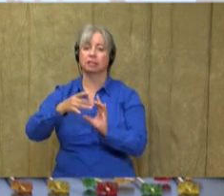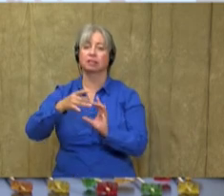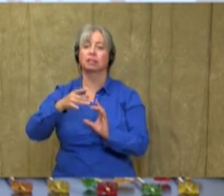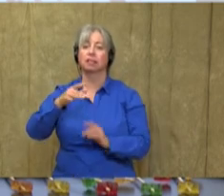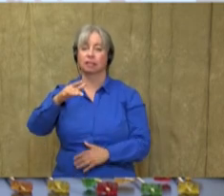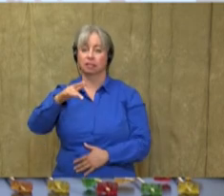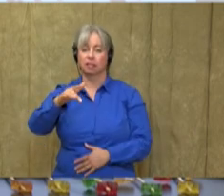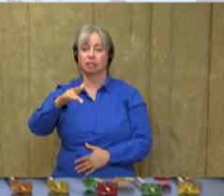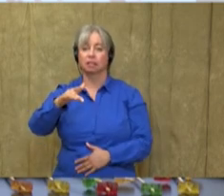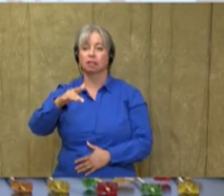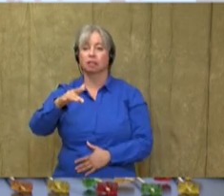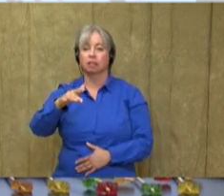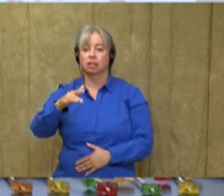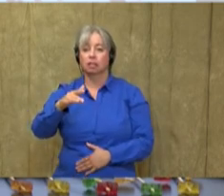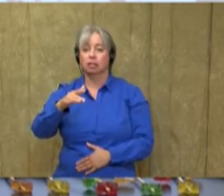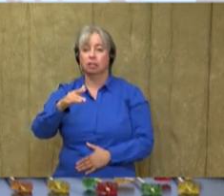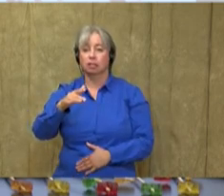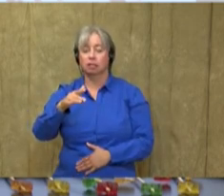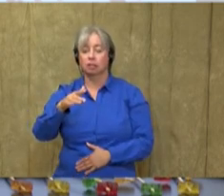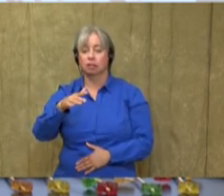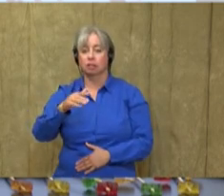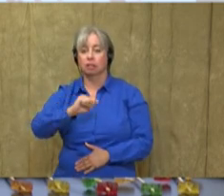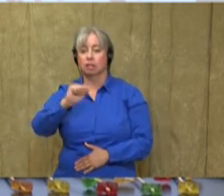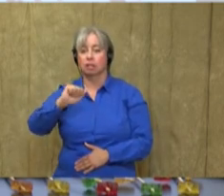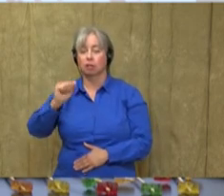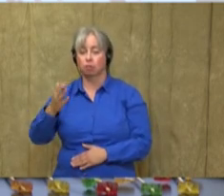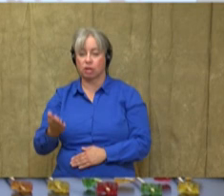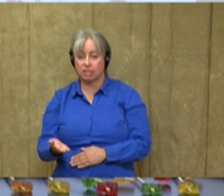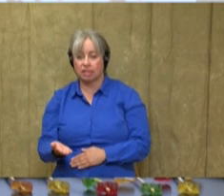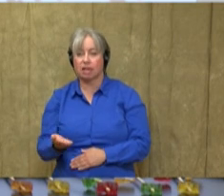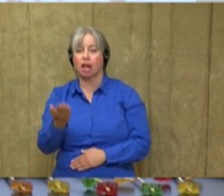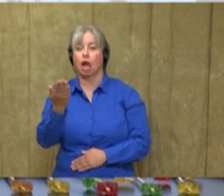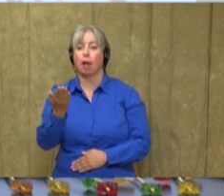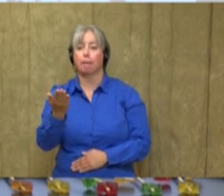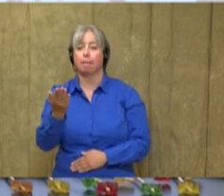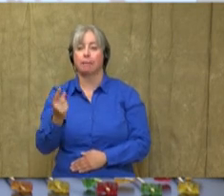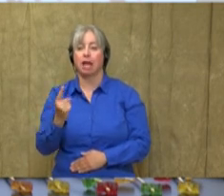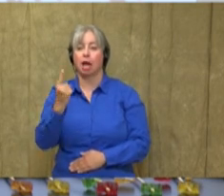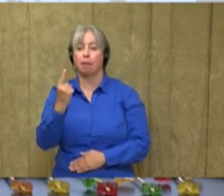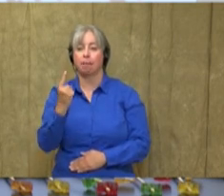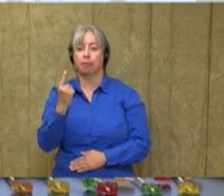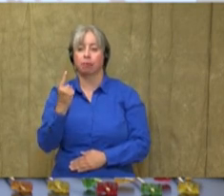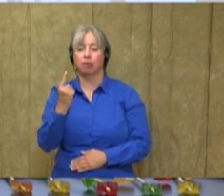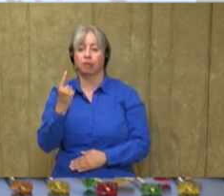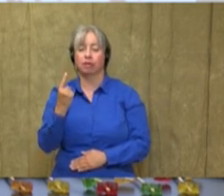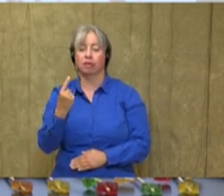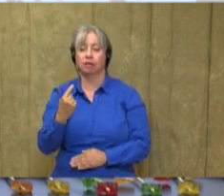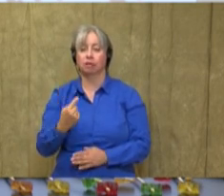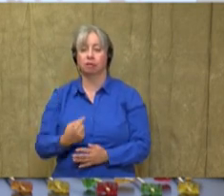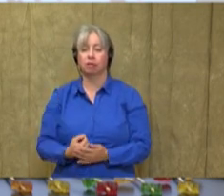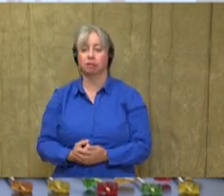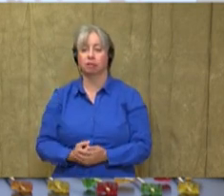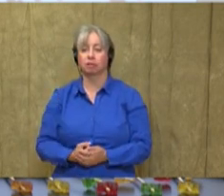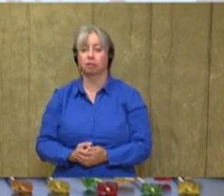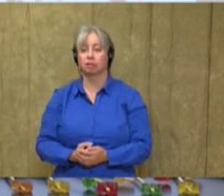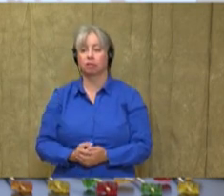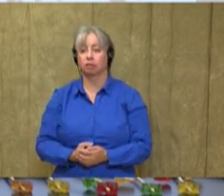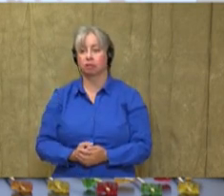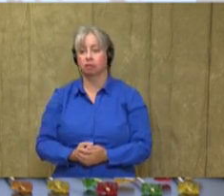resting position, and it's going to press that air up. And when it does that, it makes a